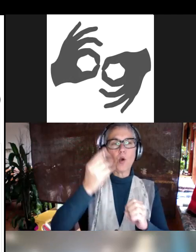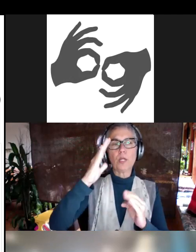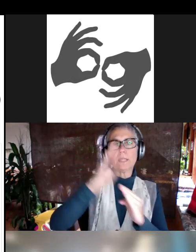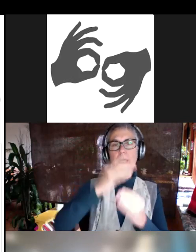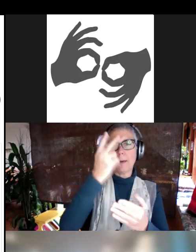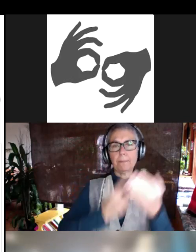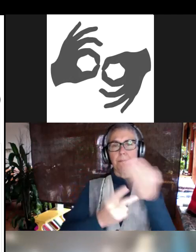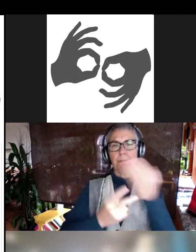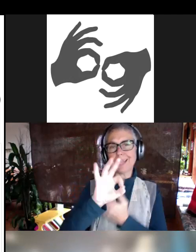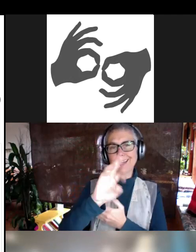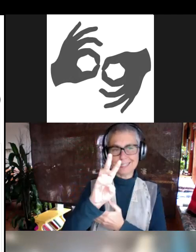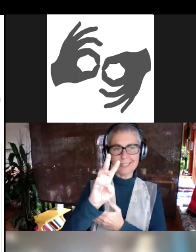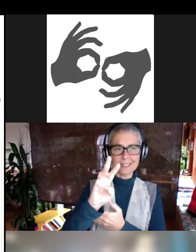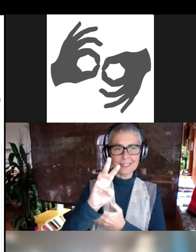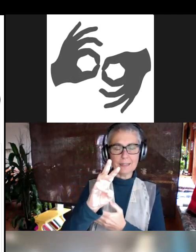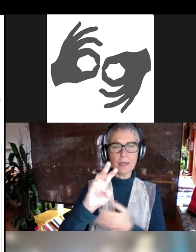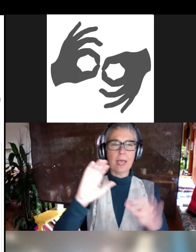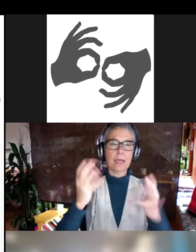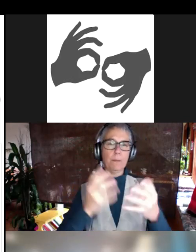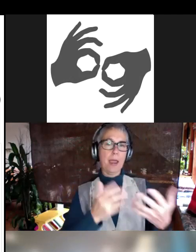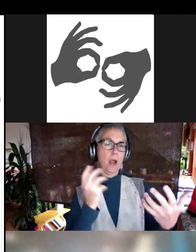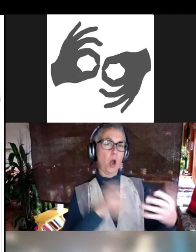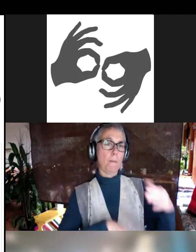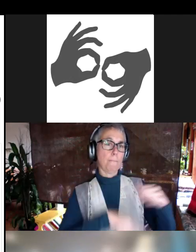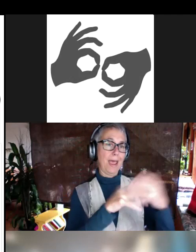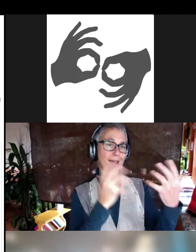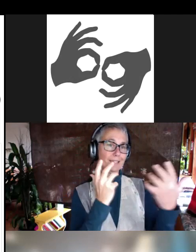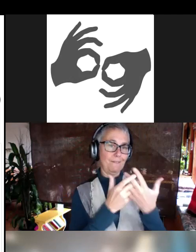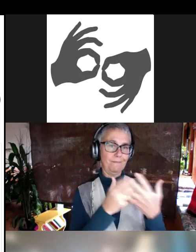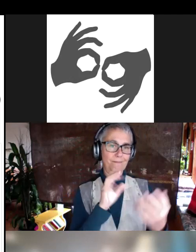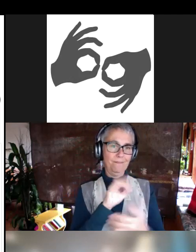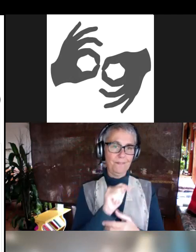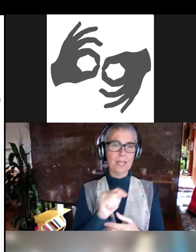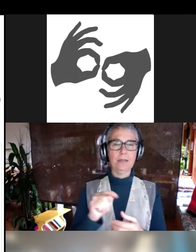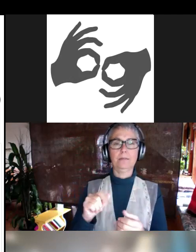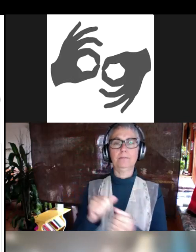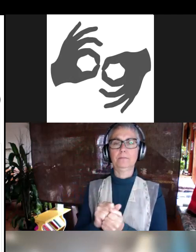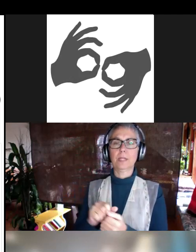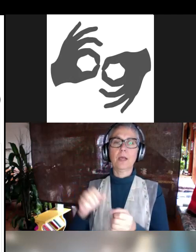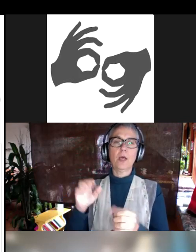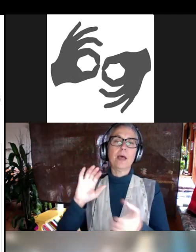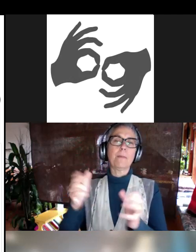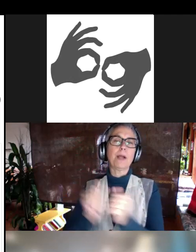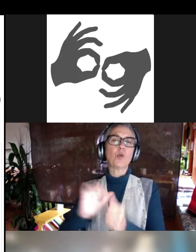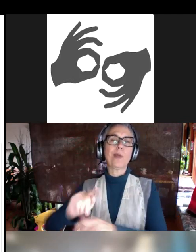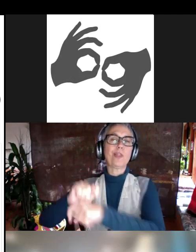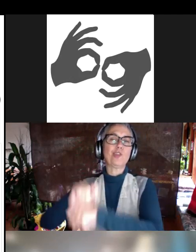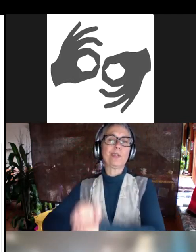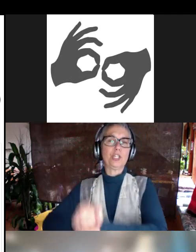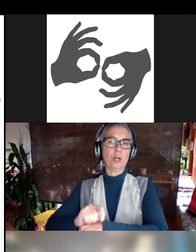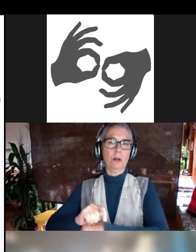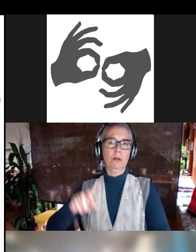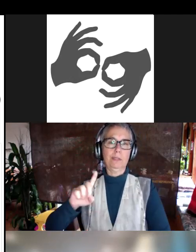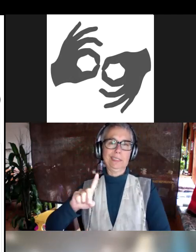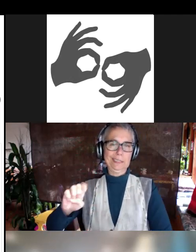fitness achieved to traditional and MLDE without that focus training. And so that's what popped up down here.